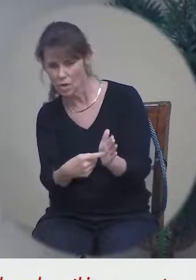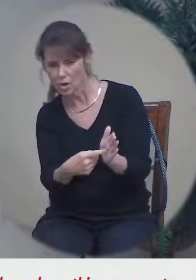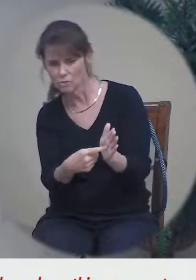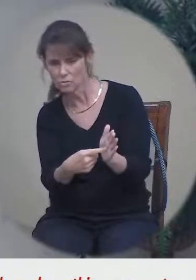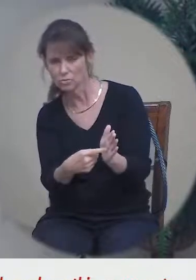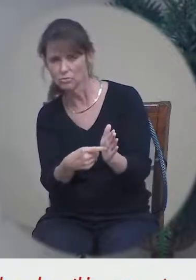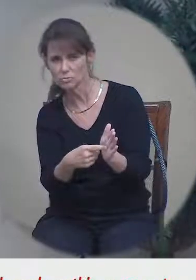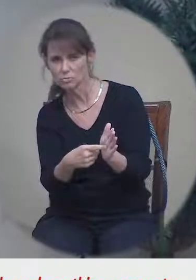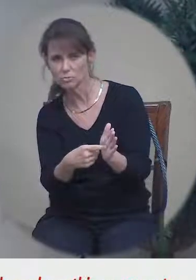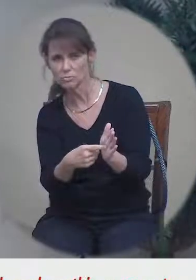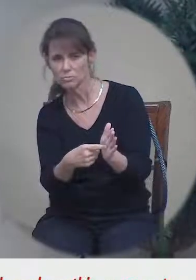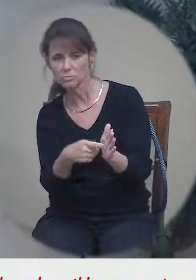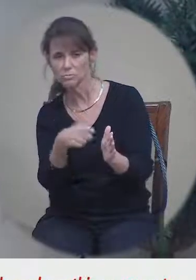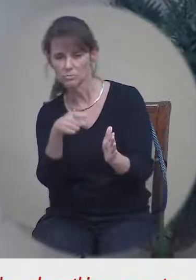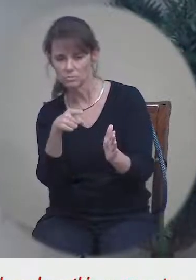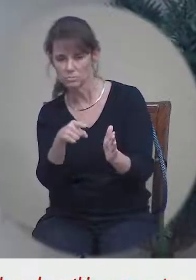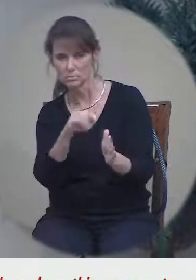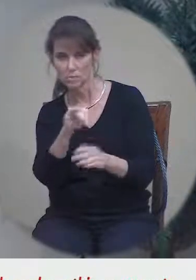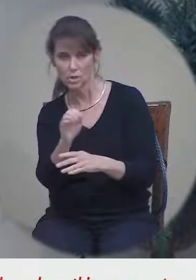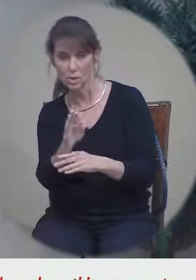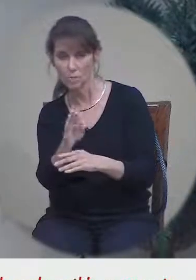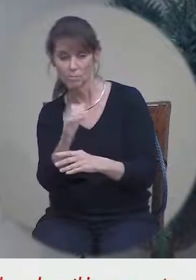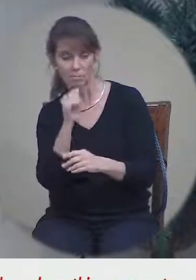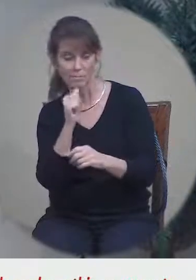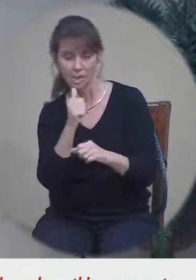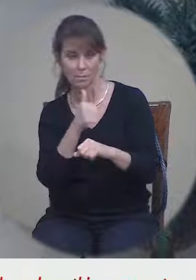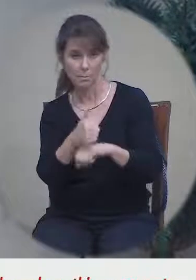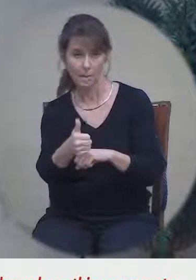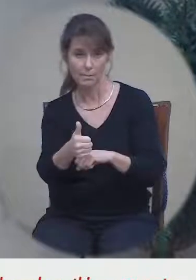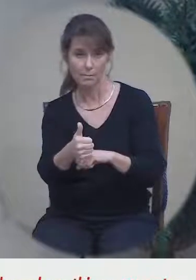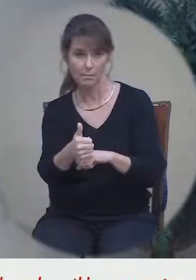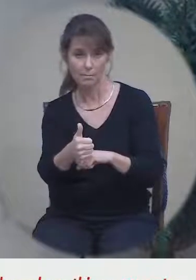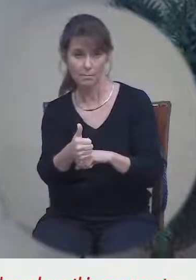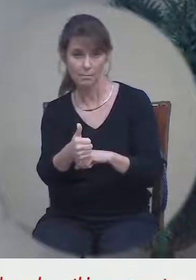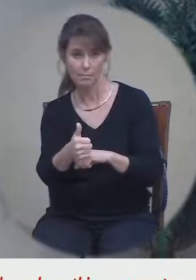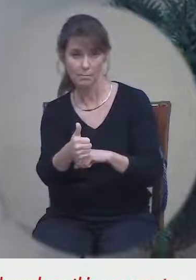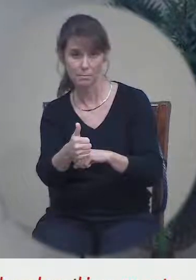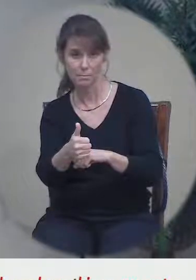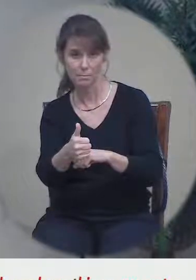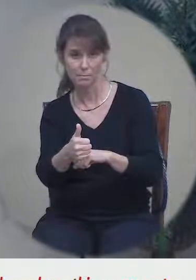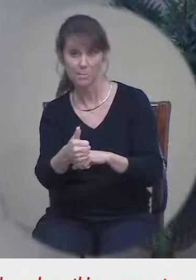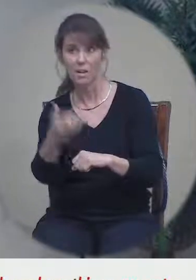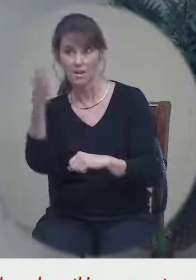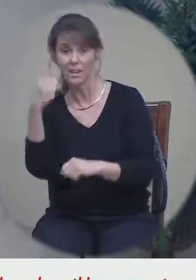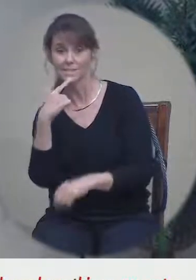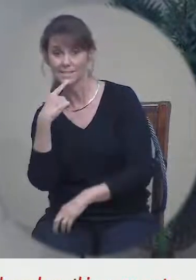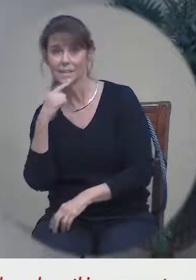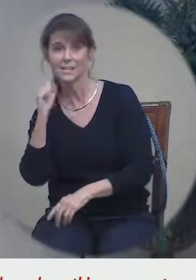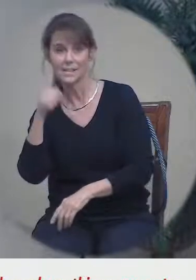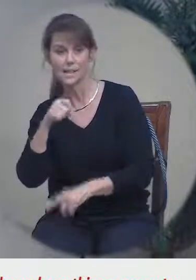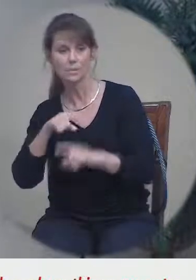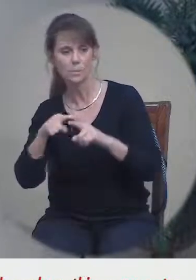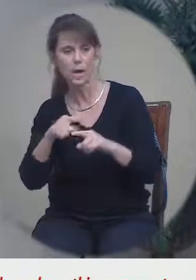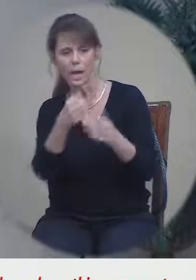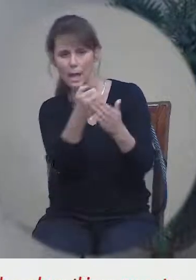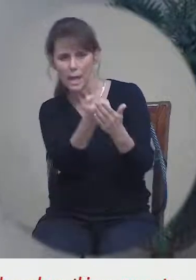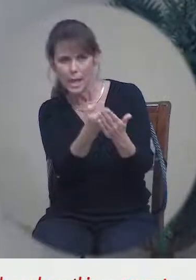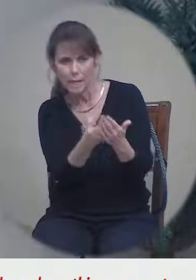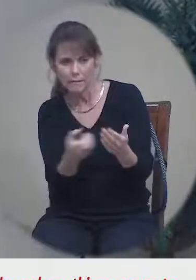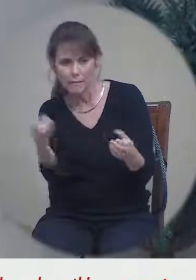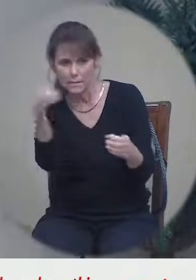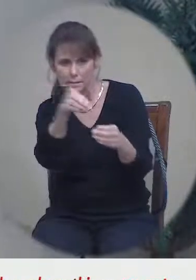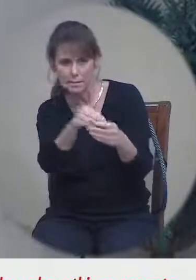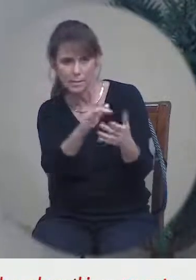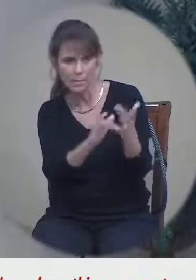assessment of his character? I mean, God said it, that's enough. But what evidence do we have in the text that